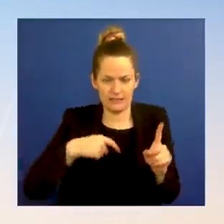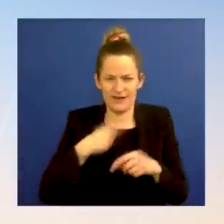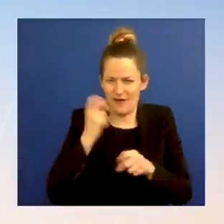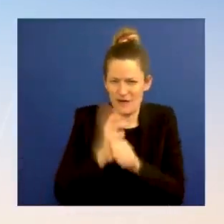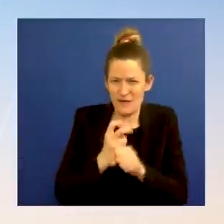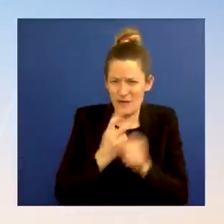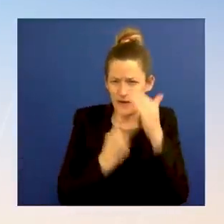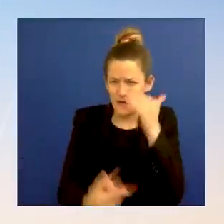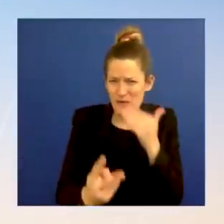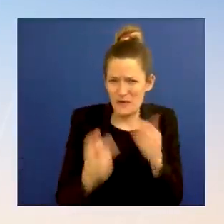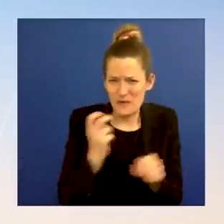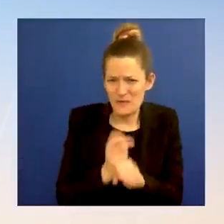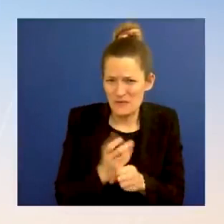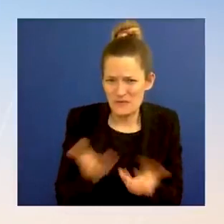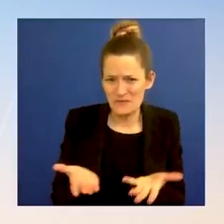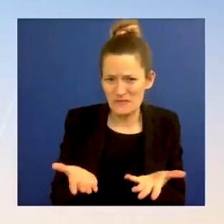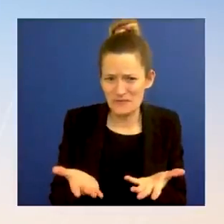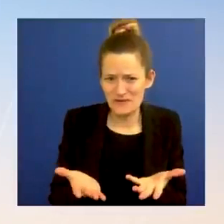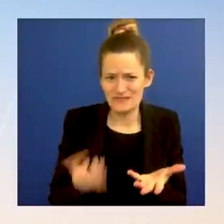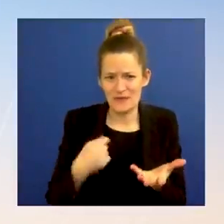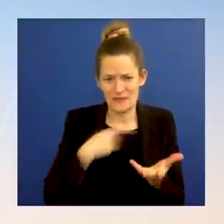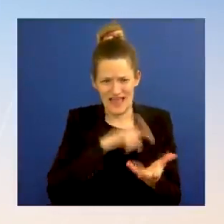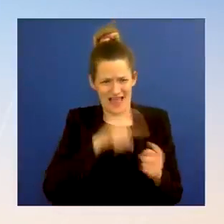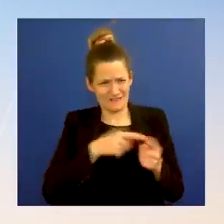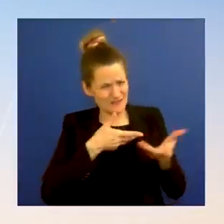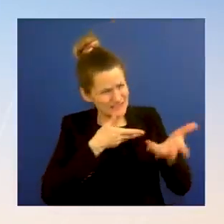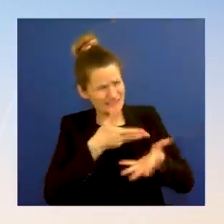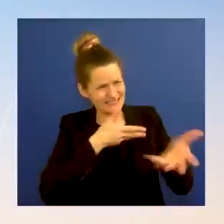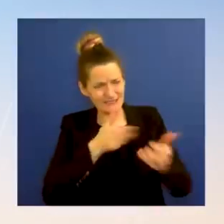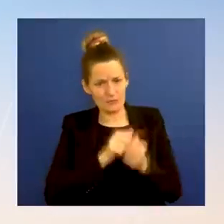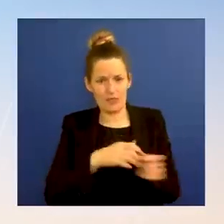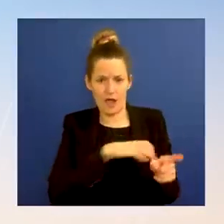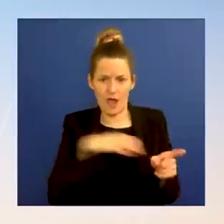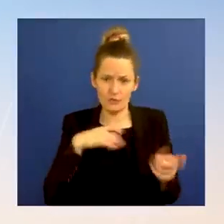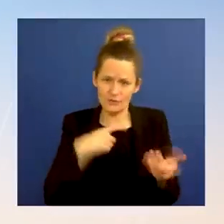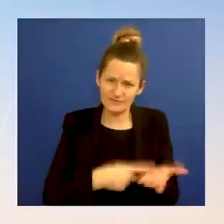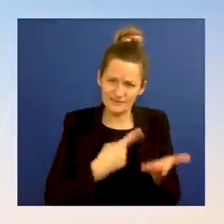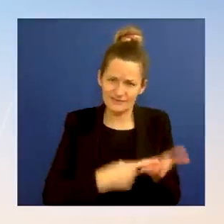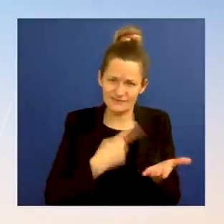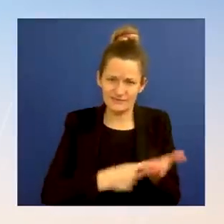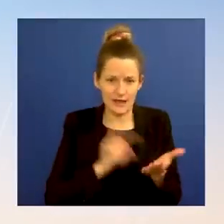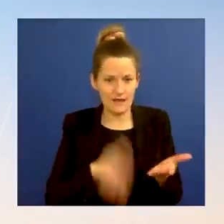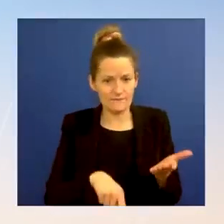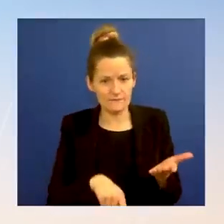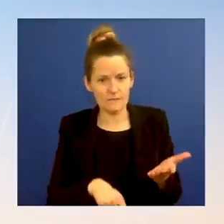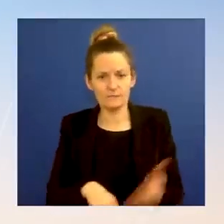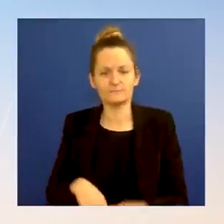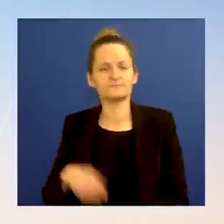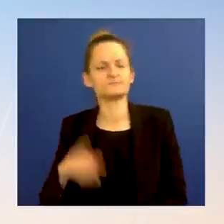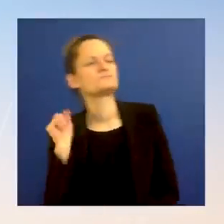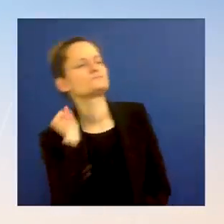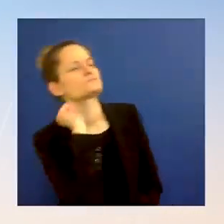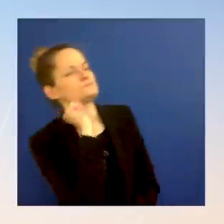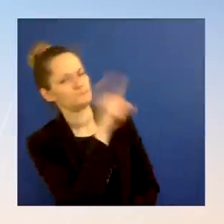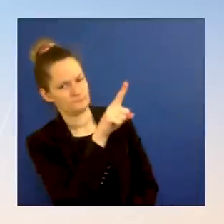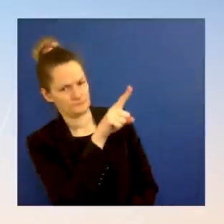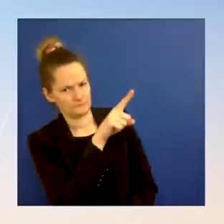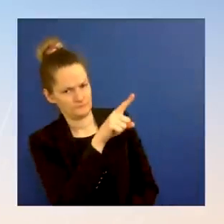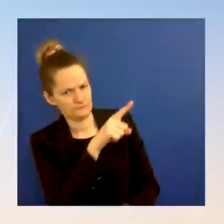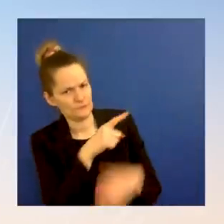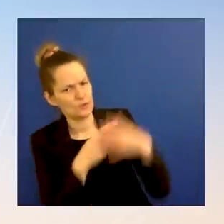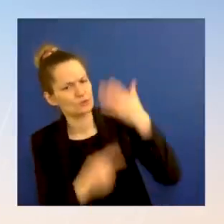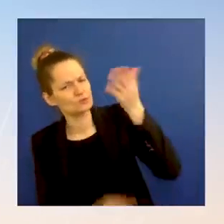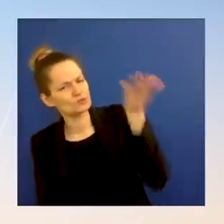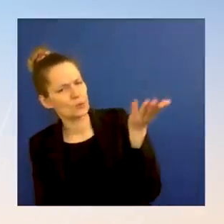friends in Congress. Go ahead. Thanks, Jen. There have been some calls to establish safe passage corridors for humanitarian